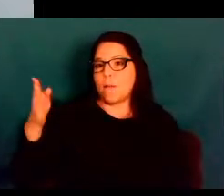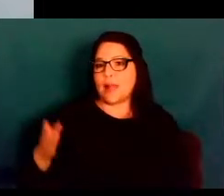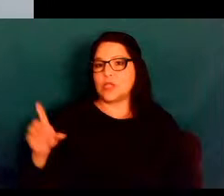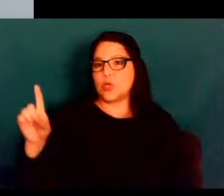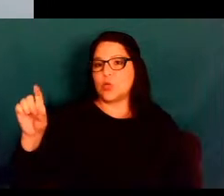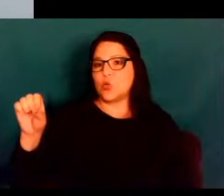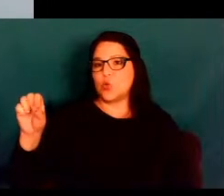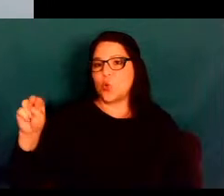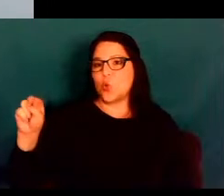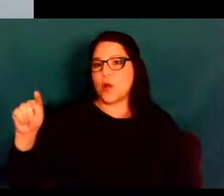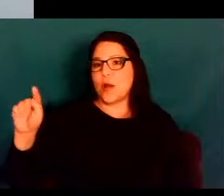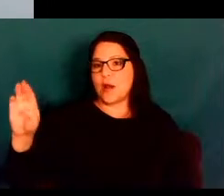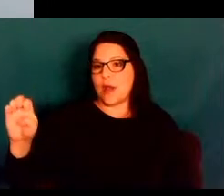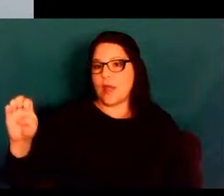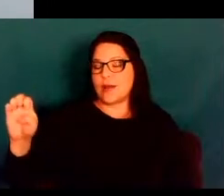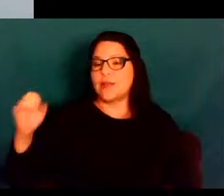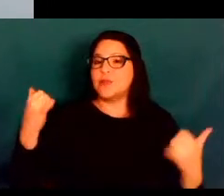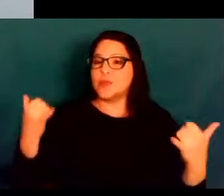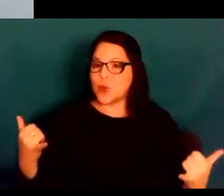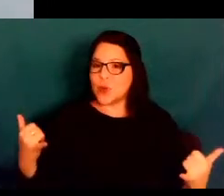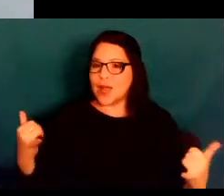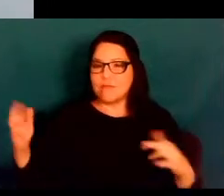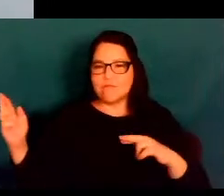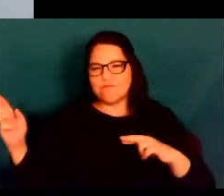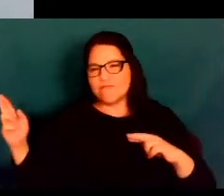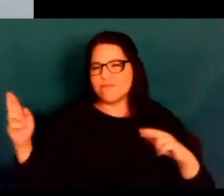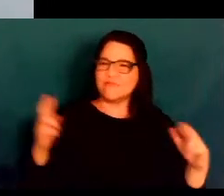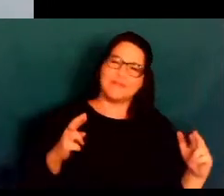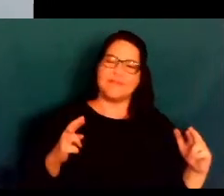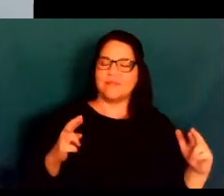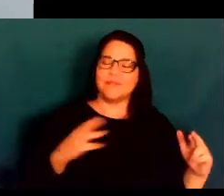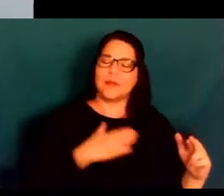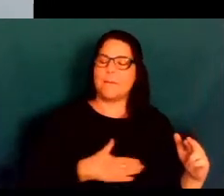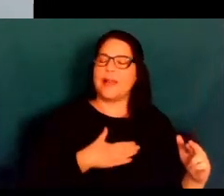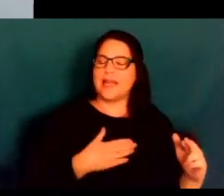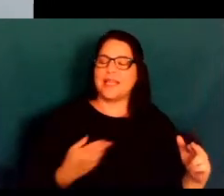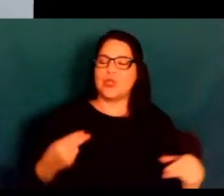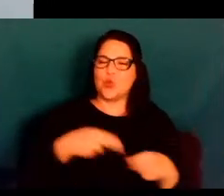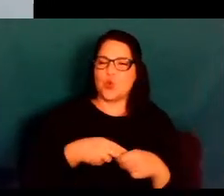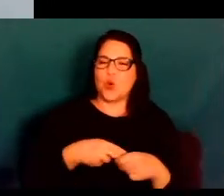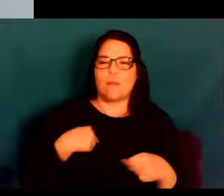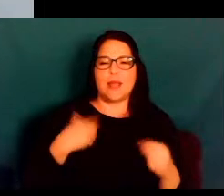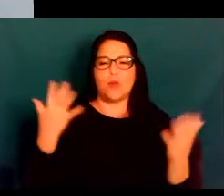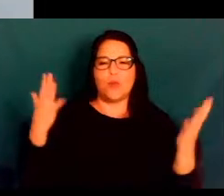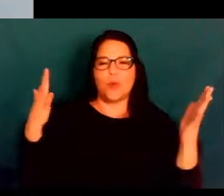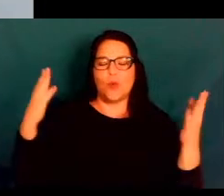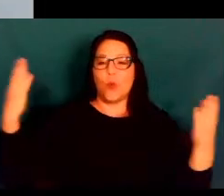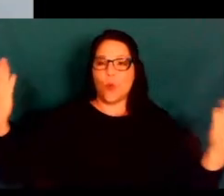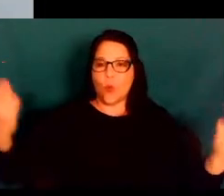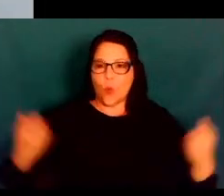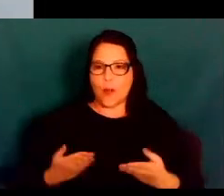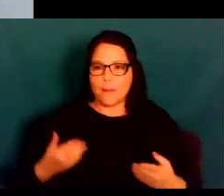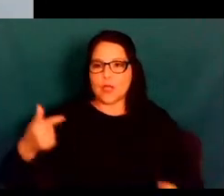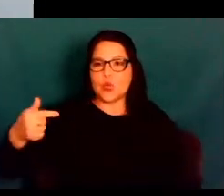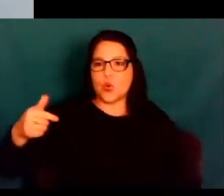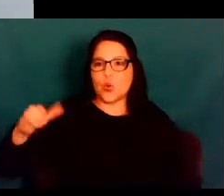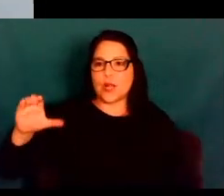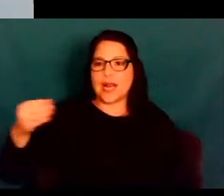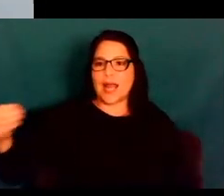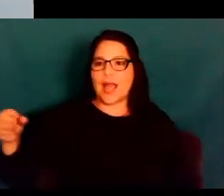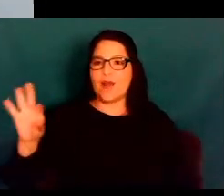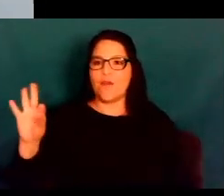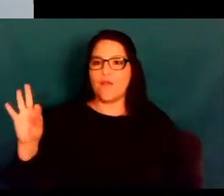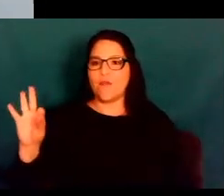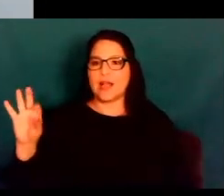pamm.org/donate. So without further ado, please join me in welcoming George Clinton and